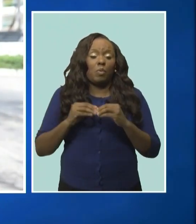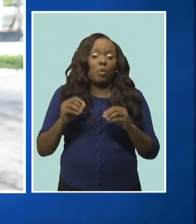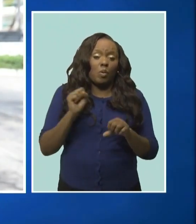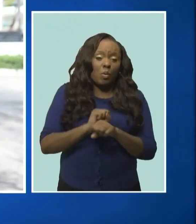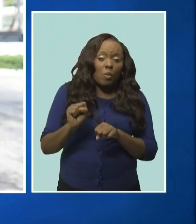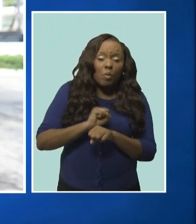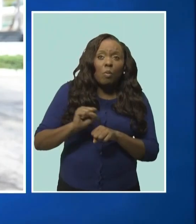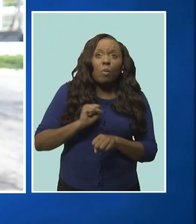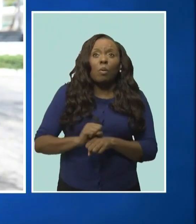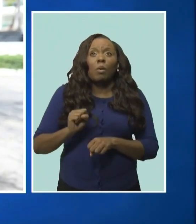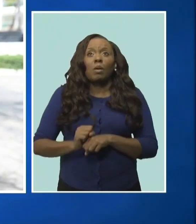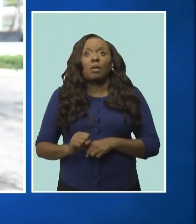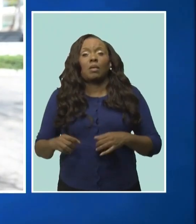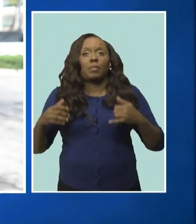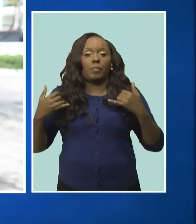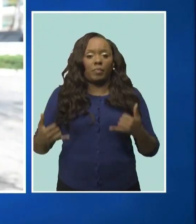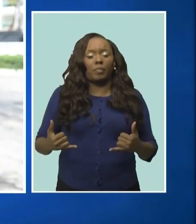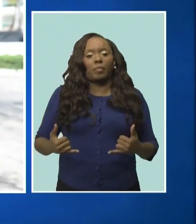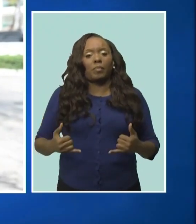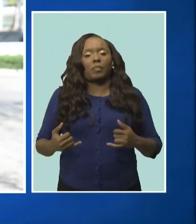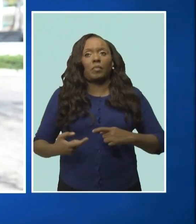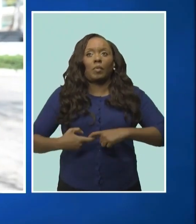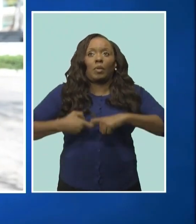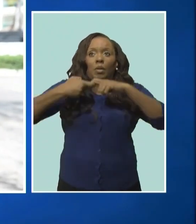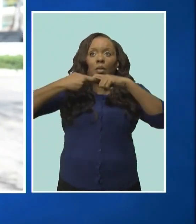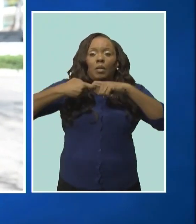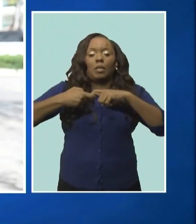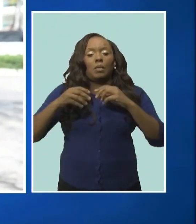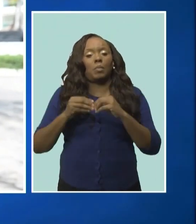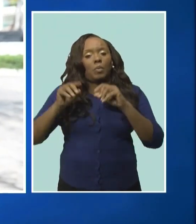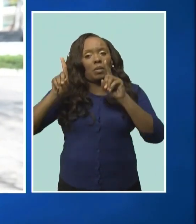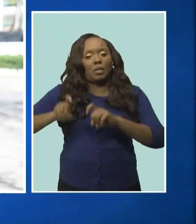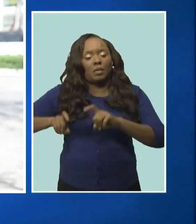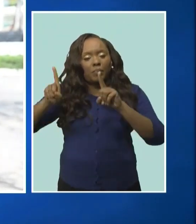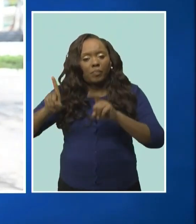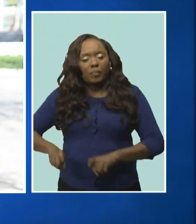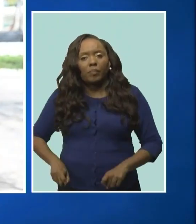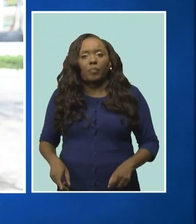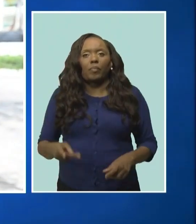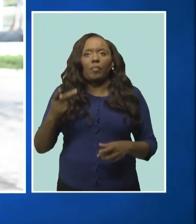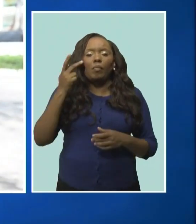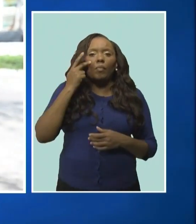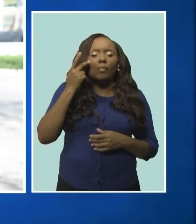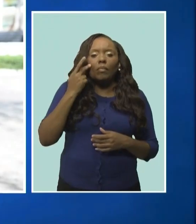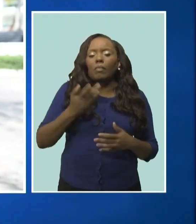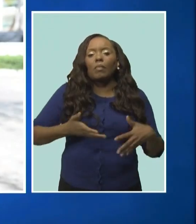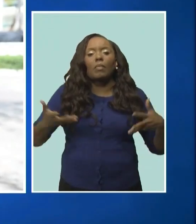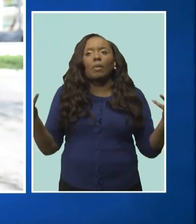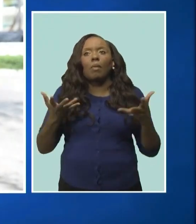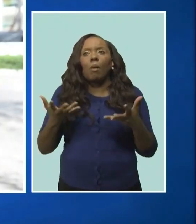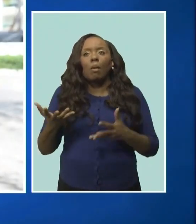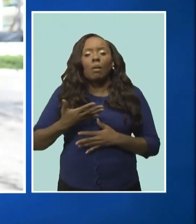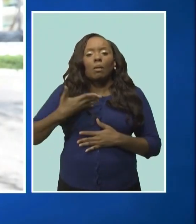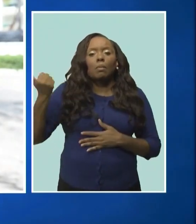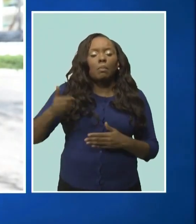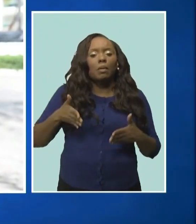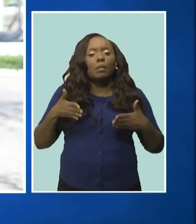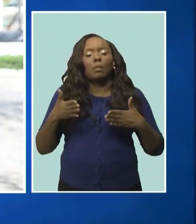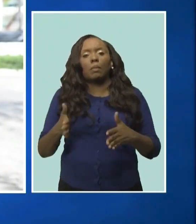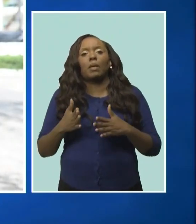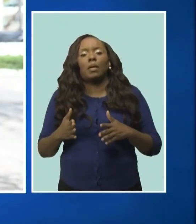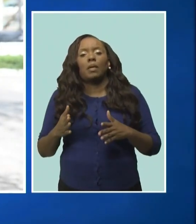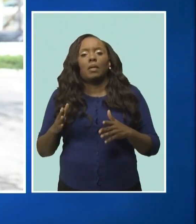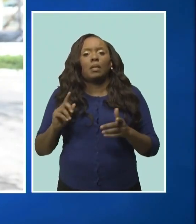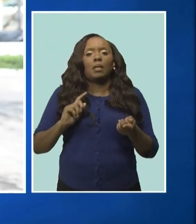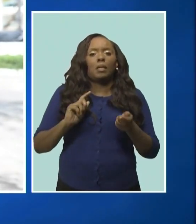therefore stopped the works to be able to do more testing to make a determination as to how to reconfigure what had been